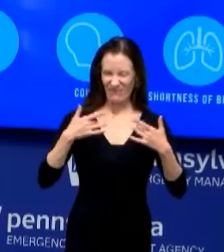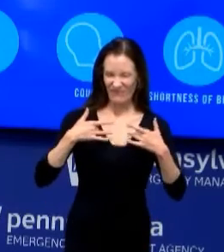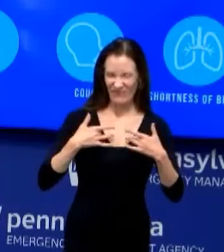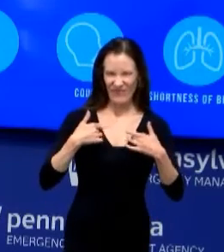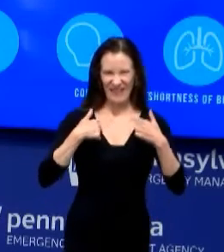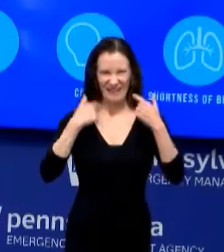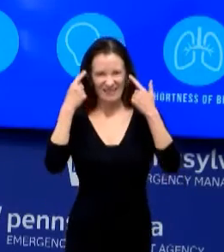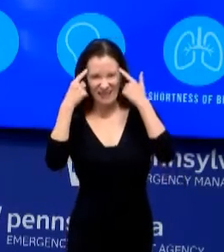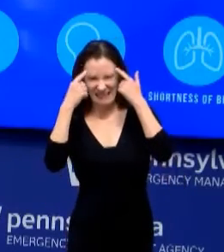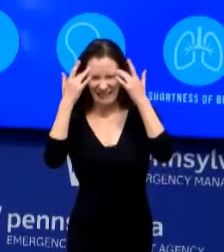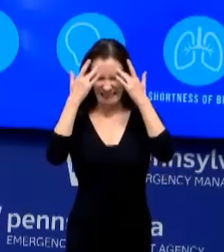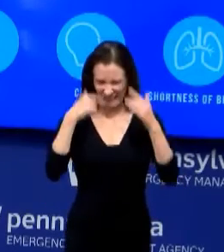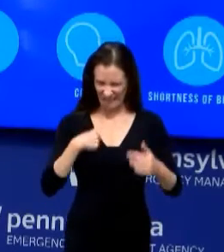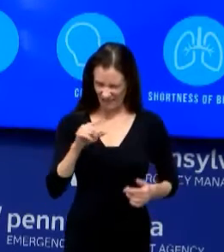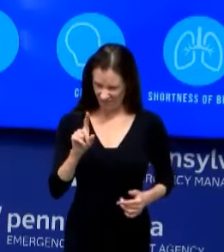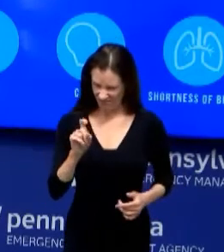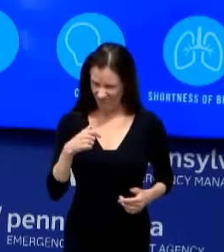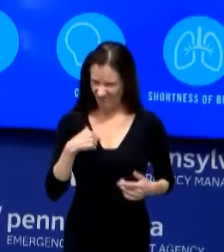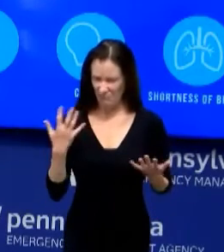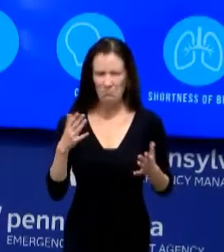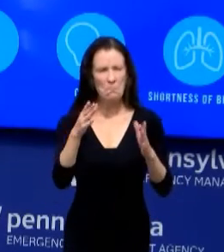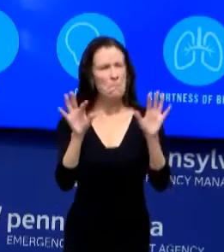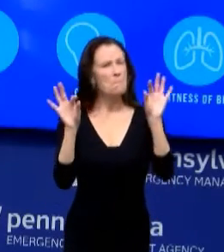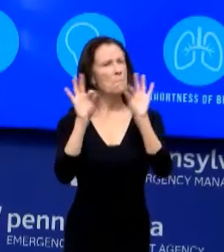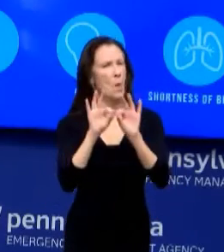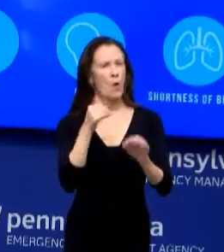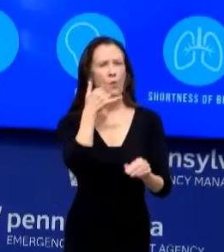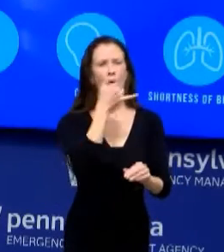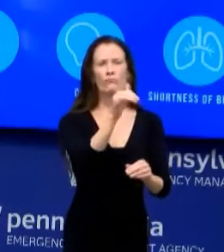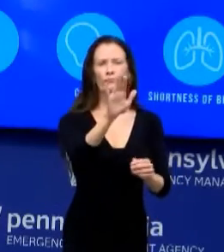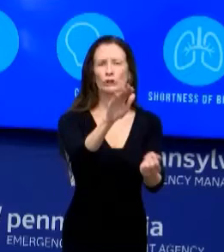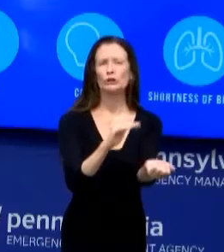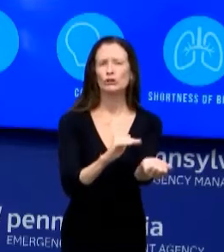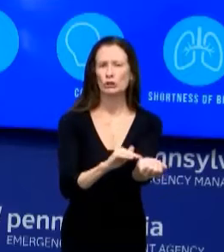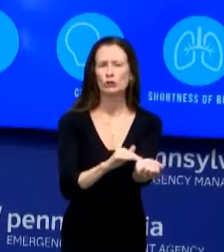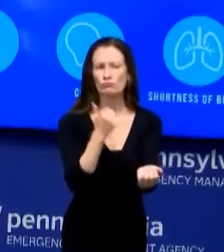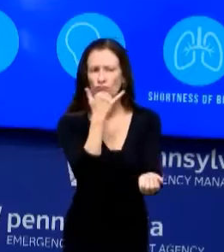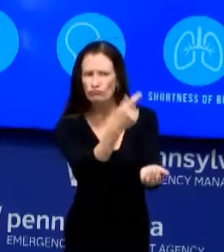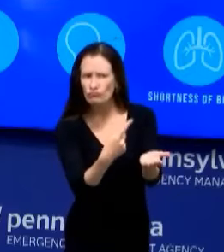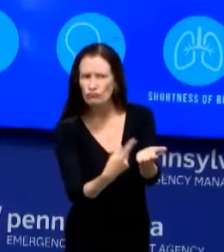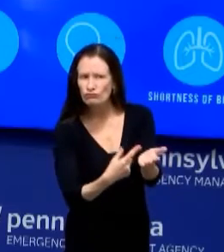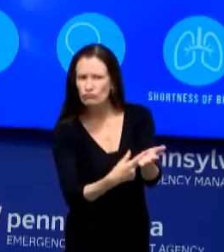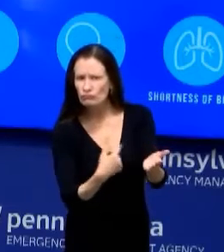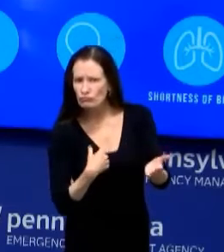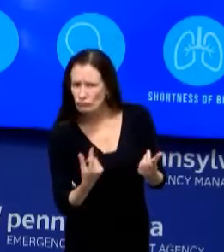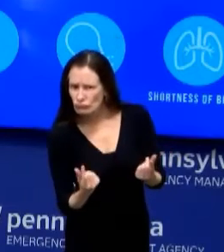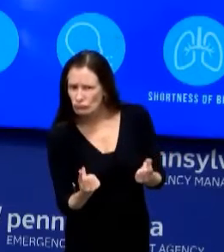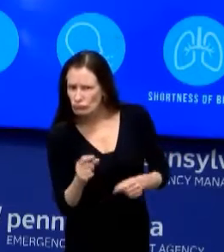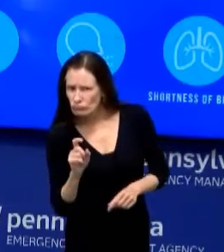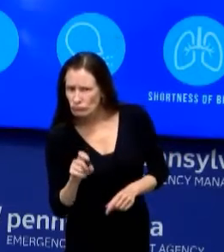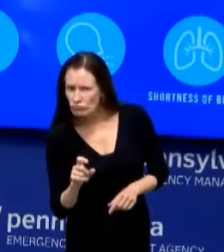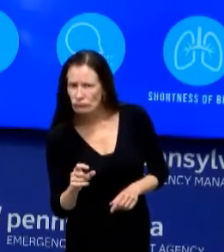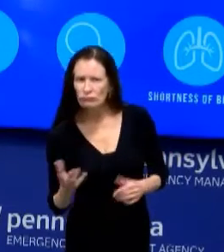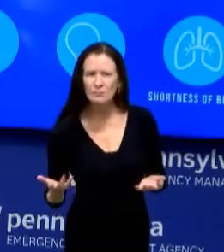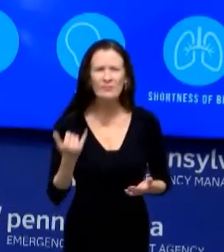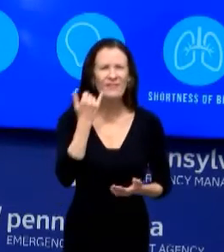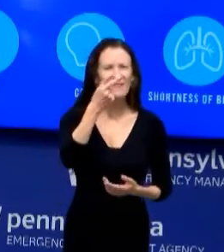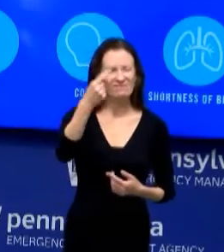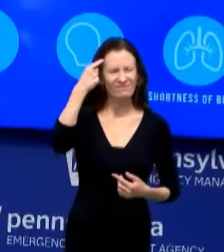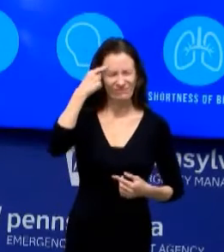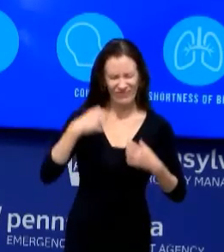because you or someone you know is experiencing a mental health crisis, please contact the crisis text